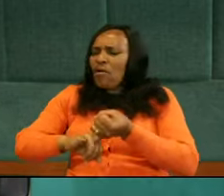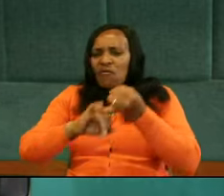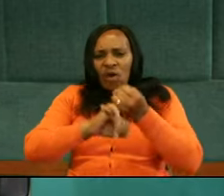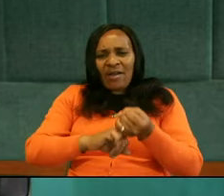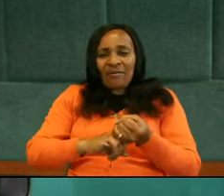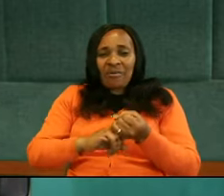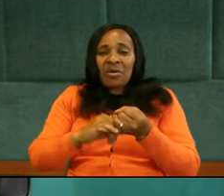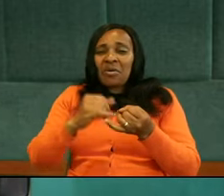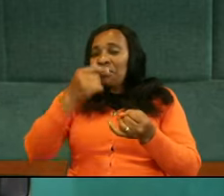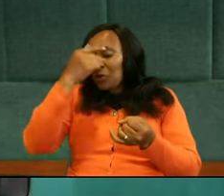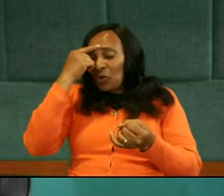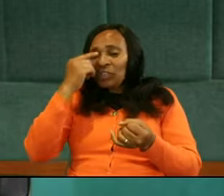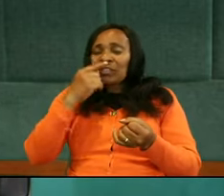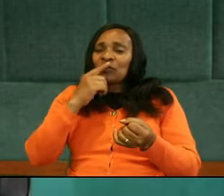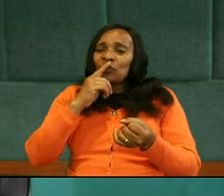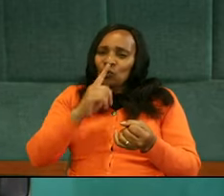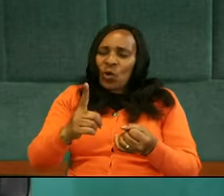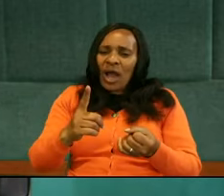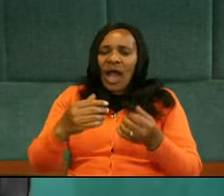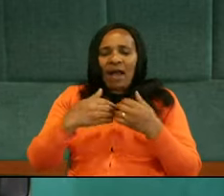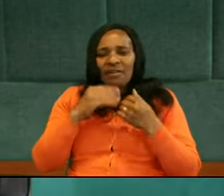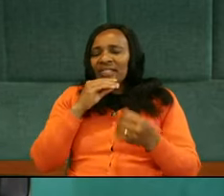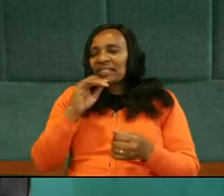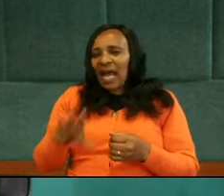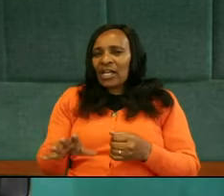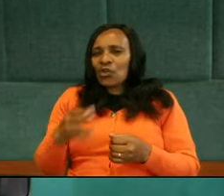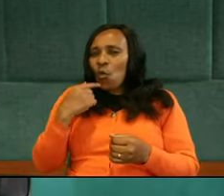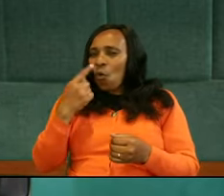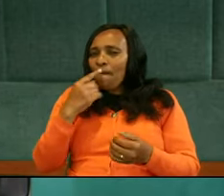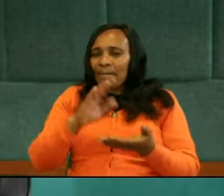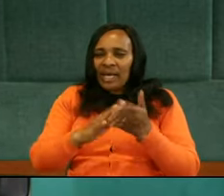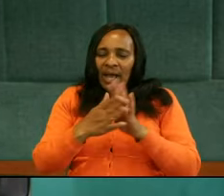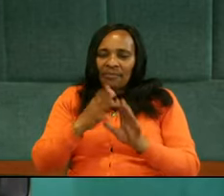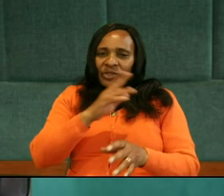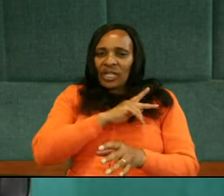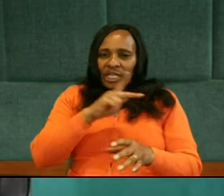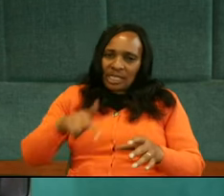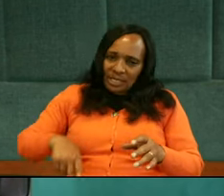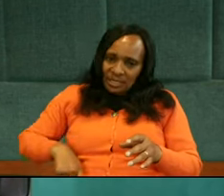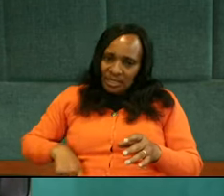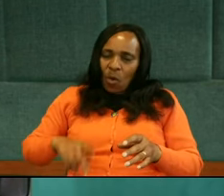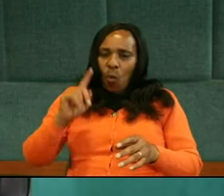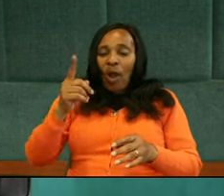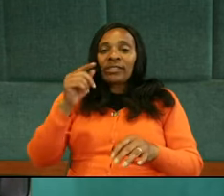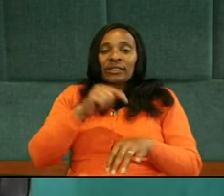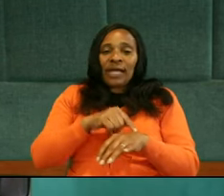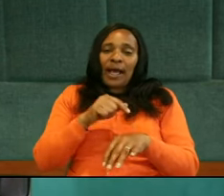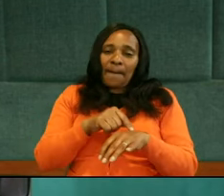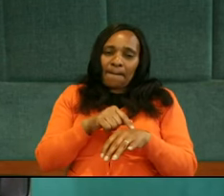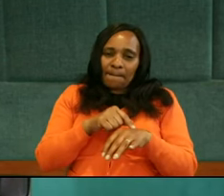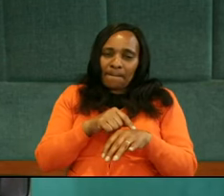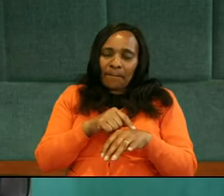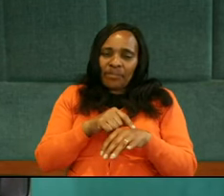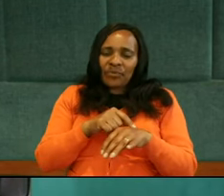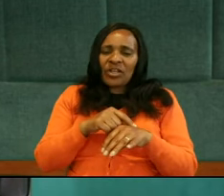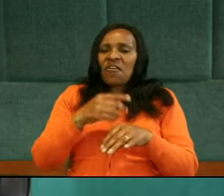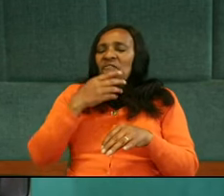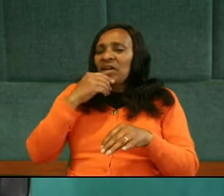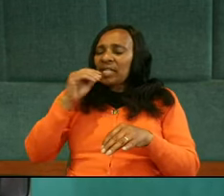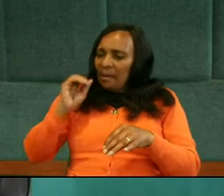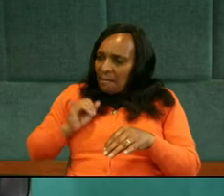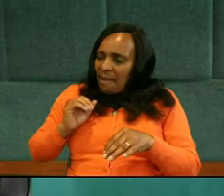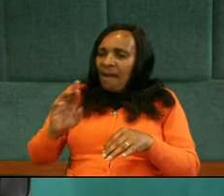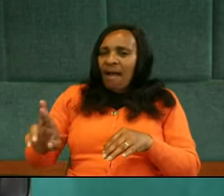sure if the next wife will have a son who will become the king. So at one point, her father